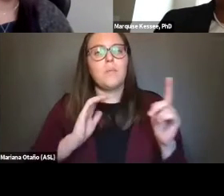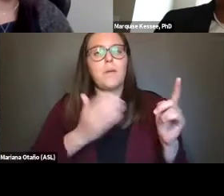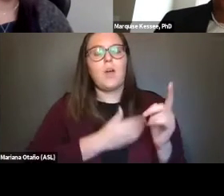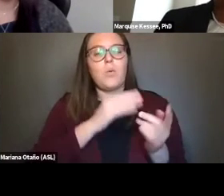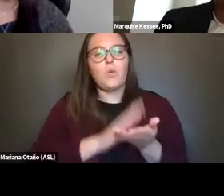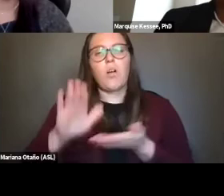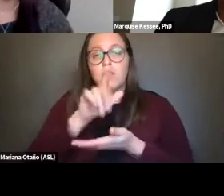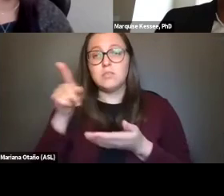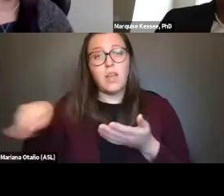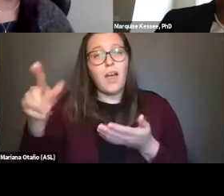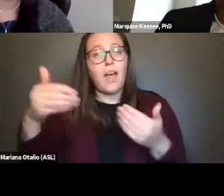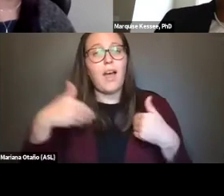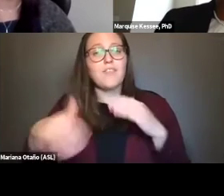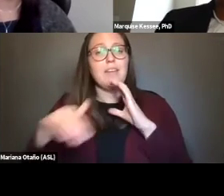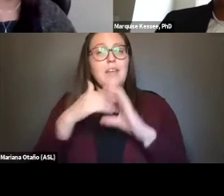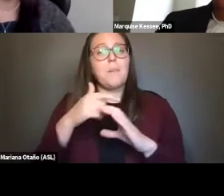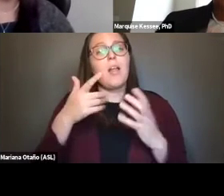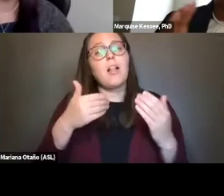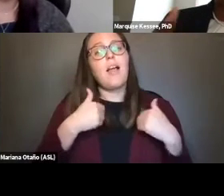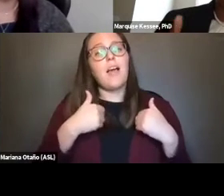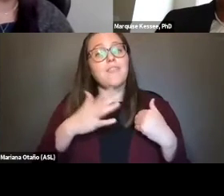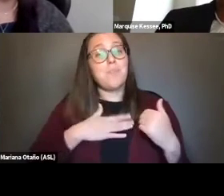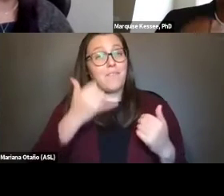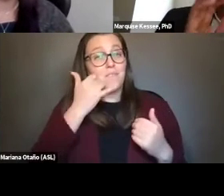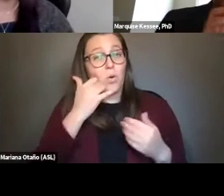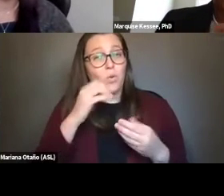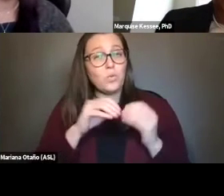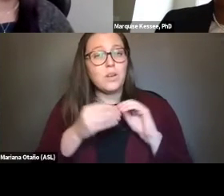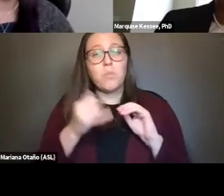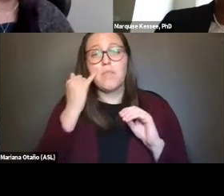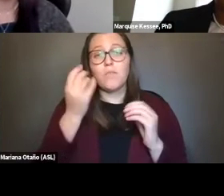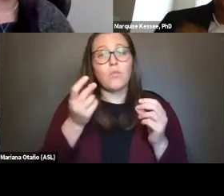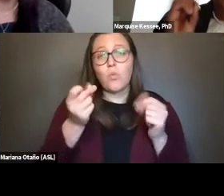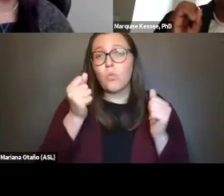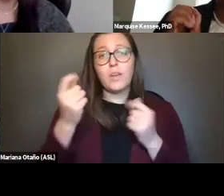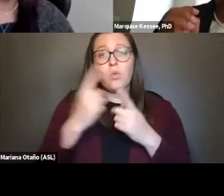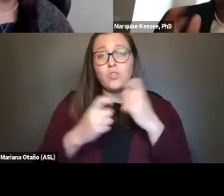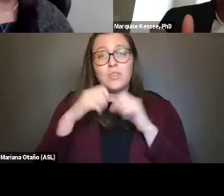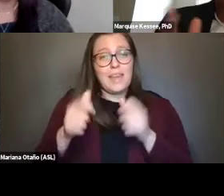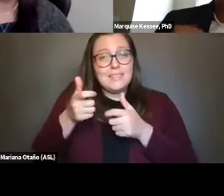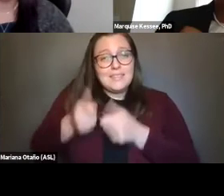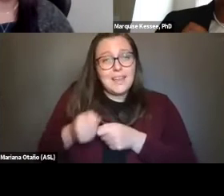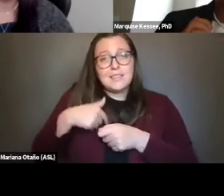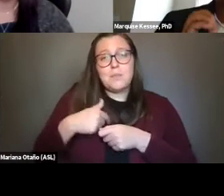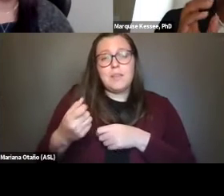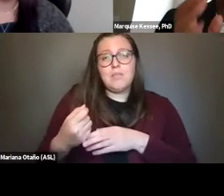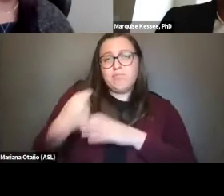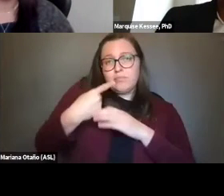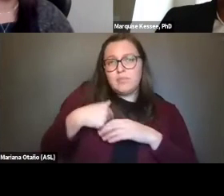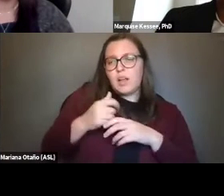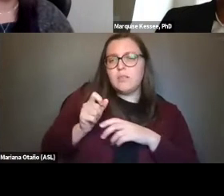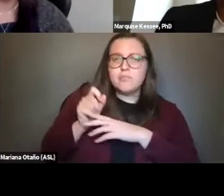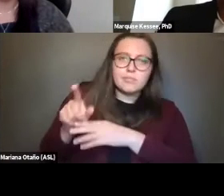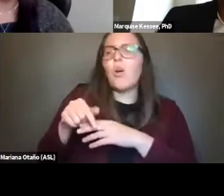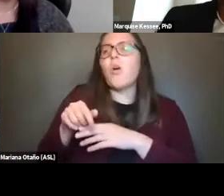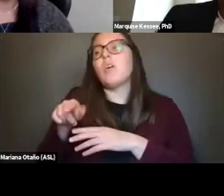have my email. They even have my cell number. But if they just have a quick question, they can just text me real quick and I can shoot them back, you know, okay, well, you need to go to